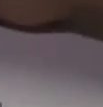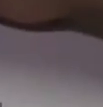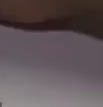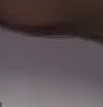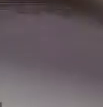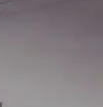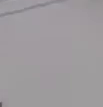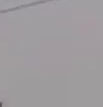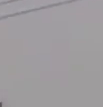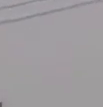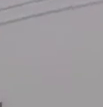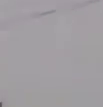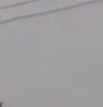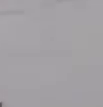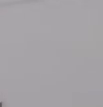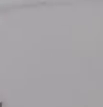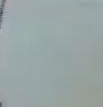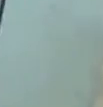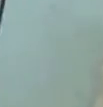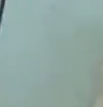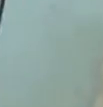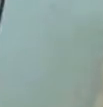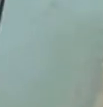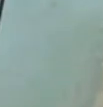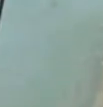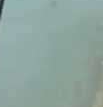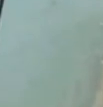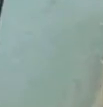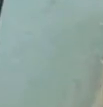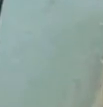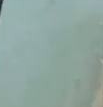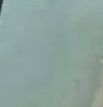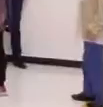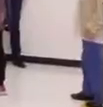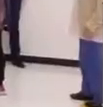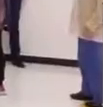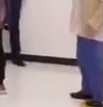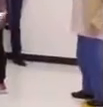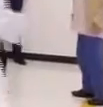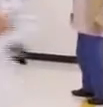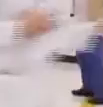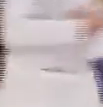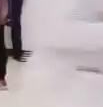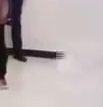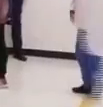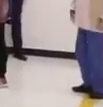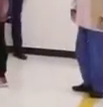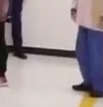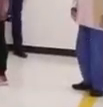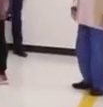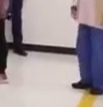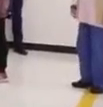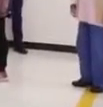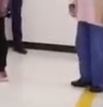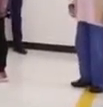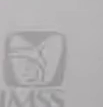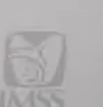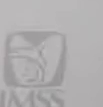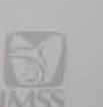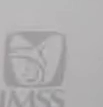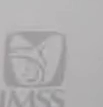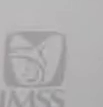drugstore? Well, today I'm gonna fill my prescription for today. Then the second